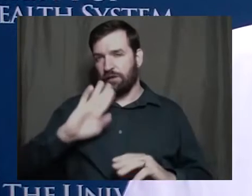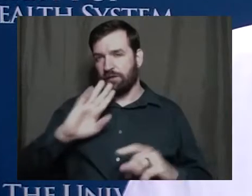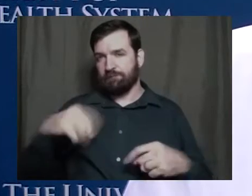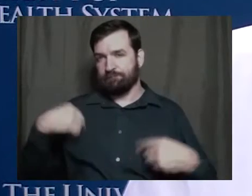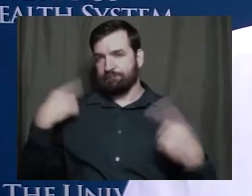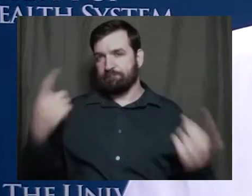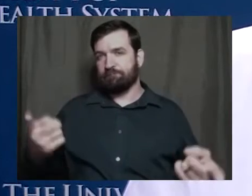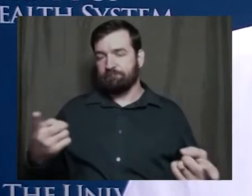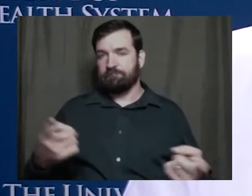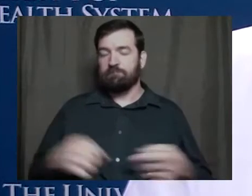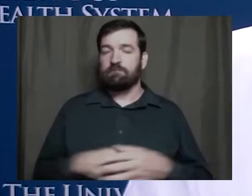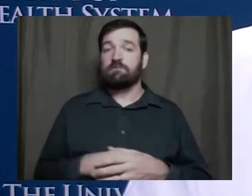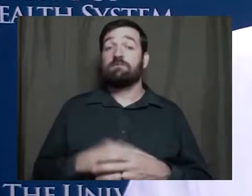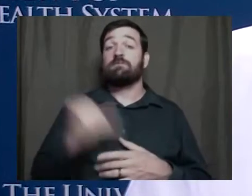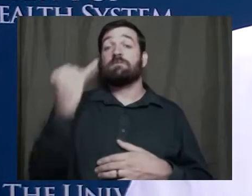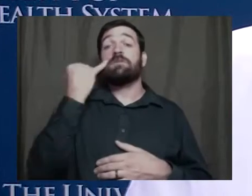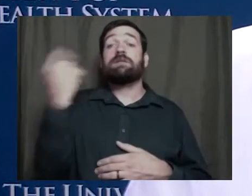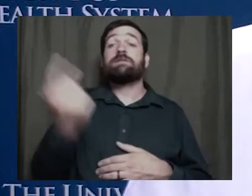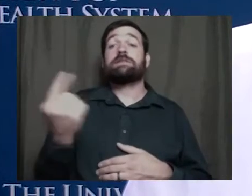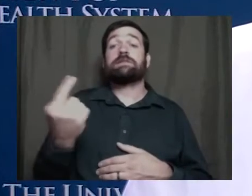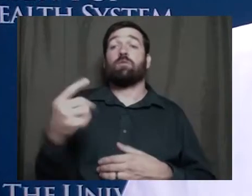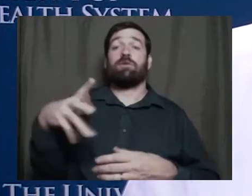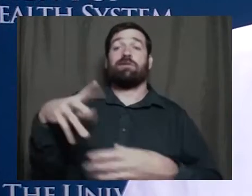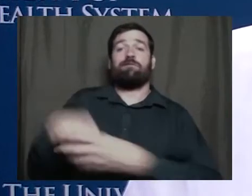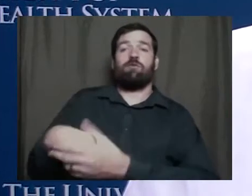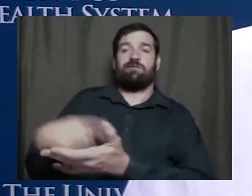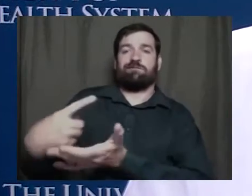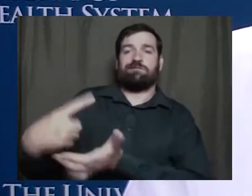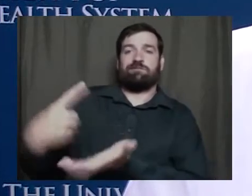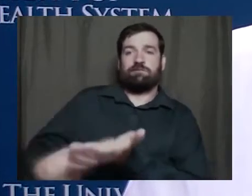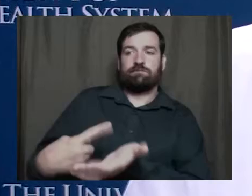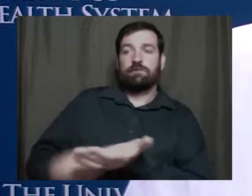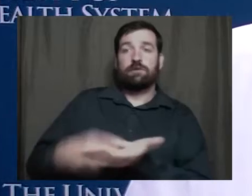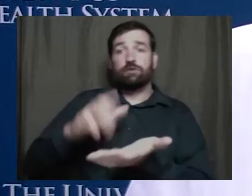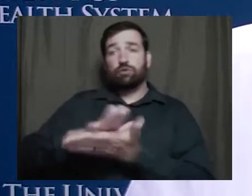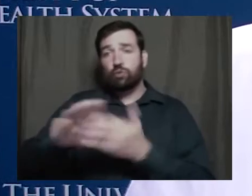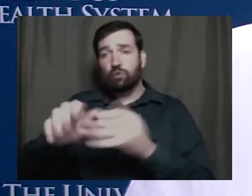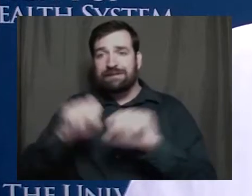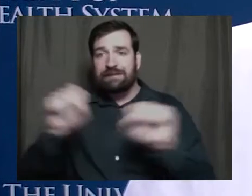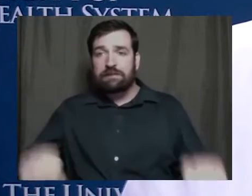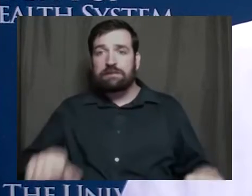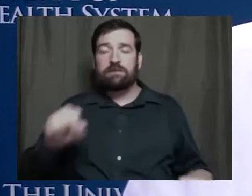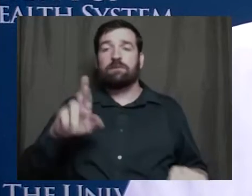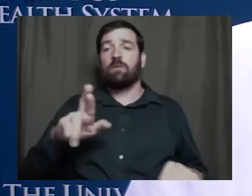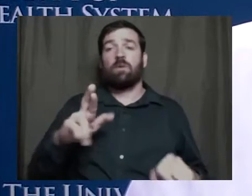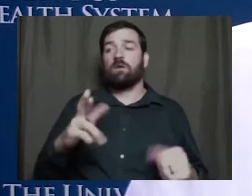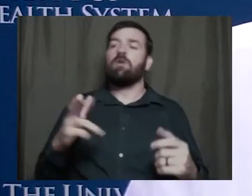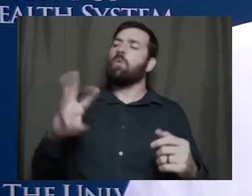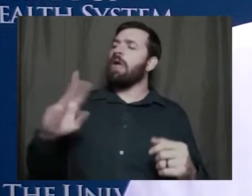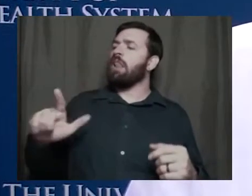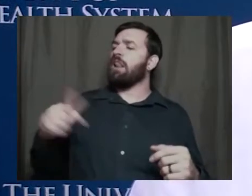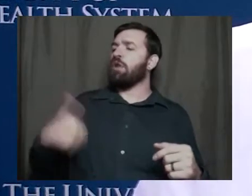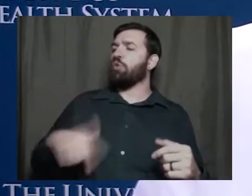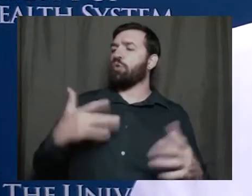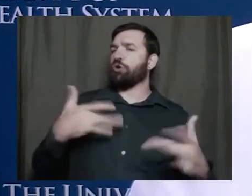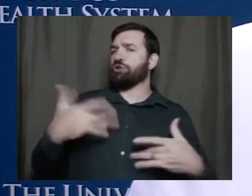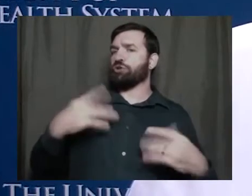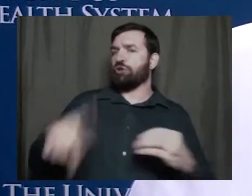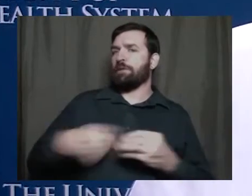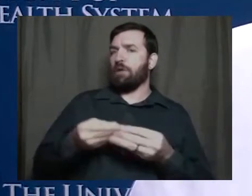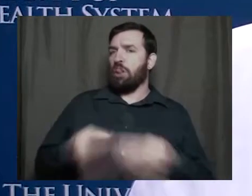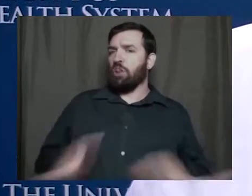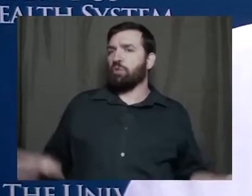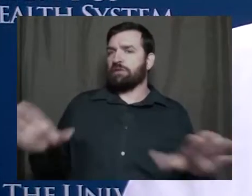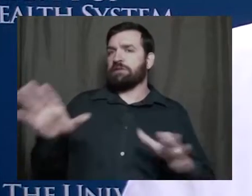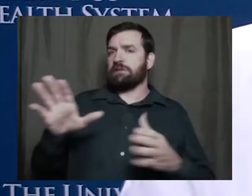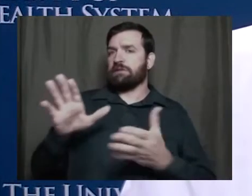maybe if someone's in a conversation with but whether it's a school system or something, and they're like, well, we're concerned about losing students to another school if